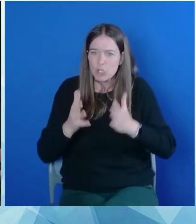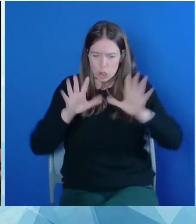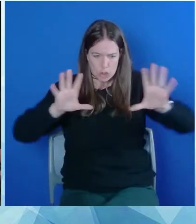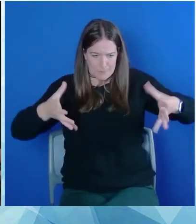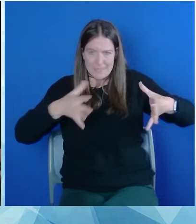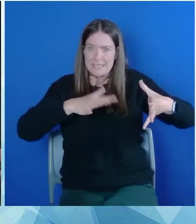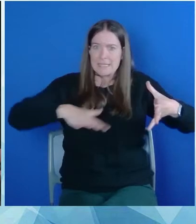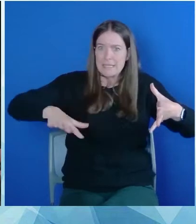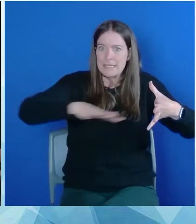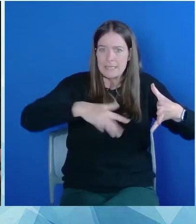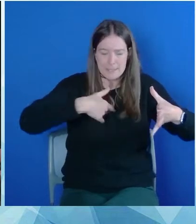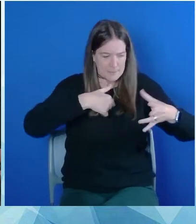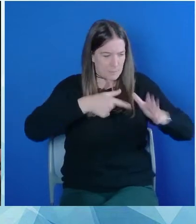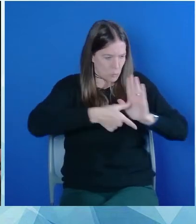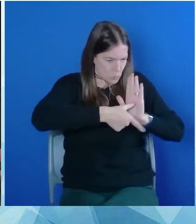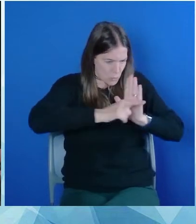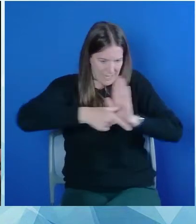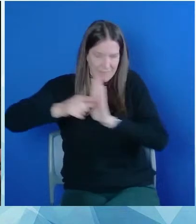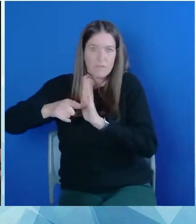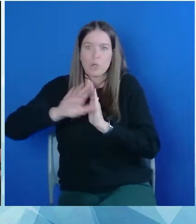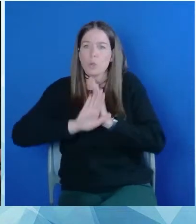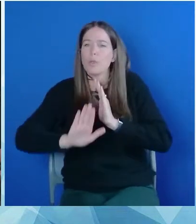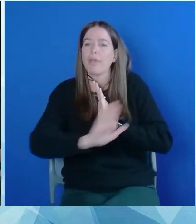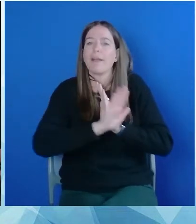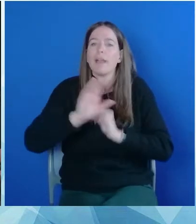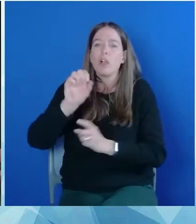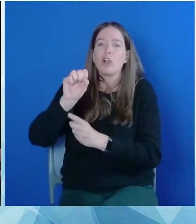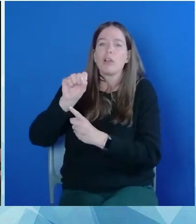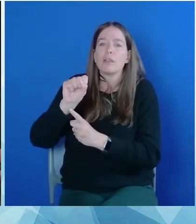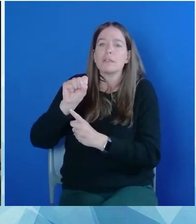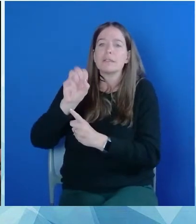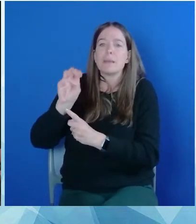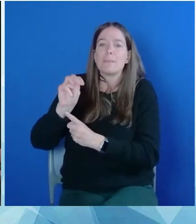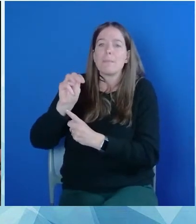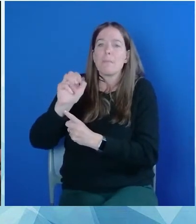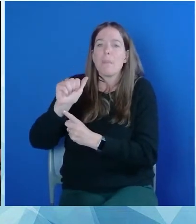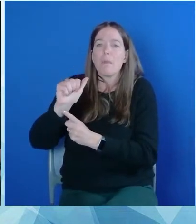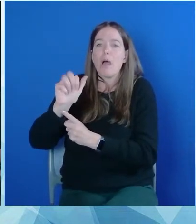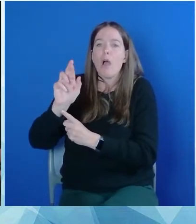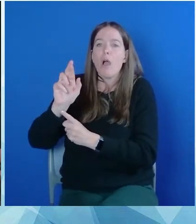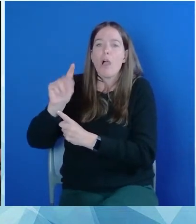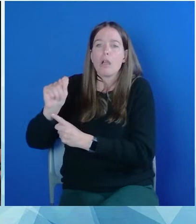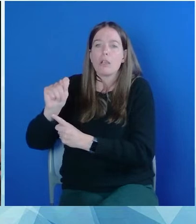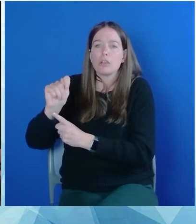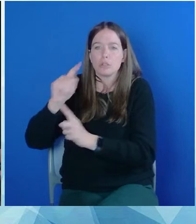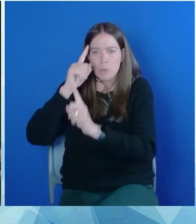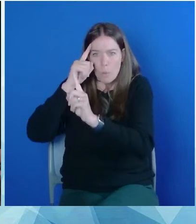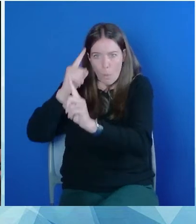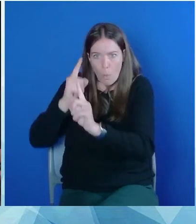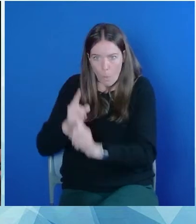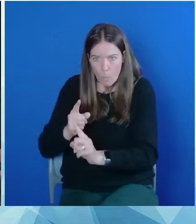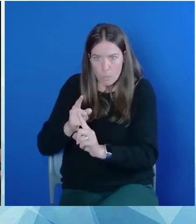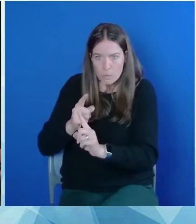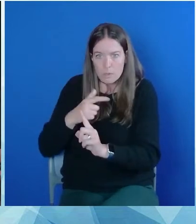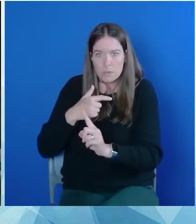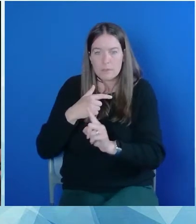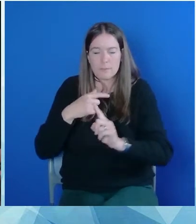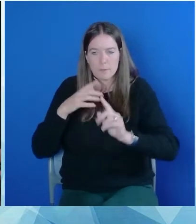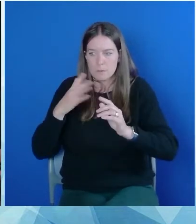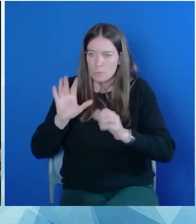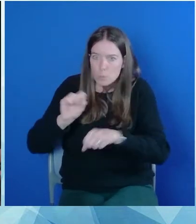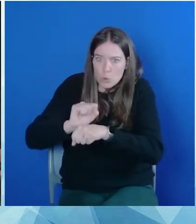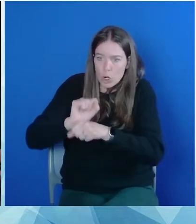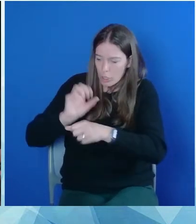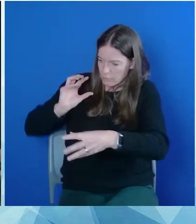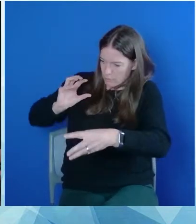SMART goals and what they have done so far. And that is when I finally began